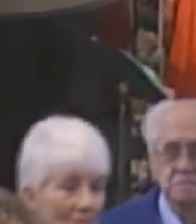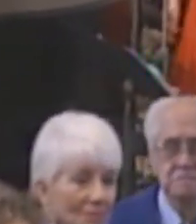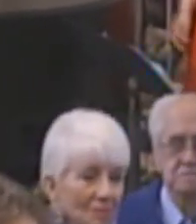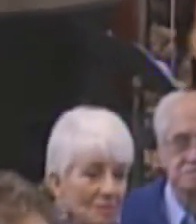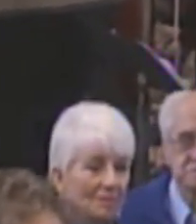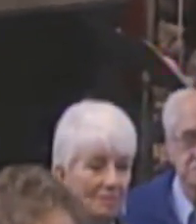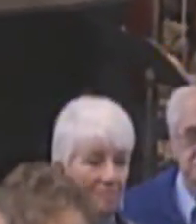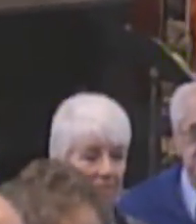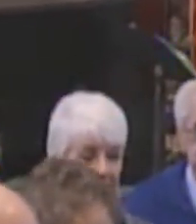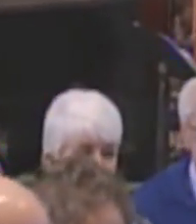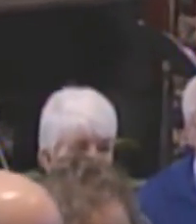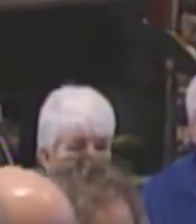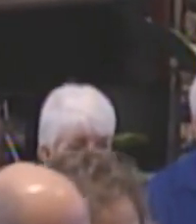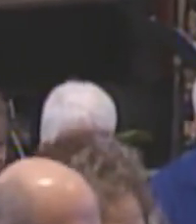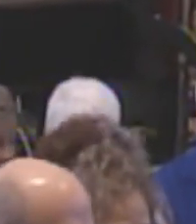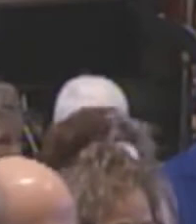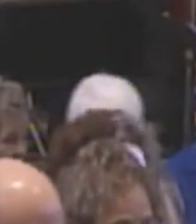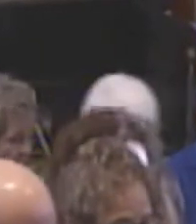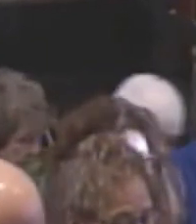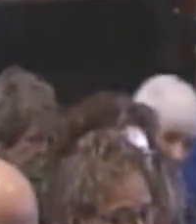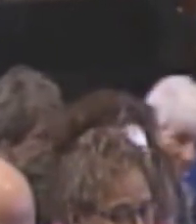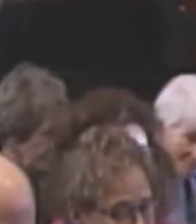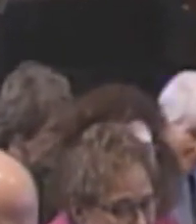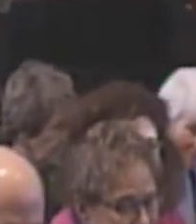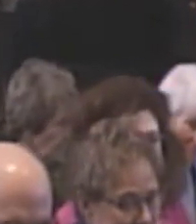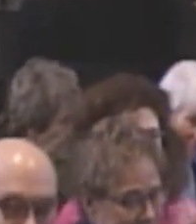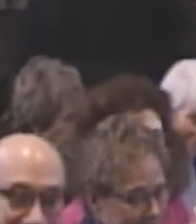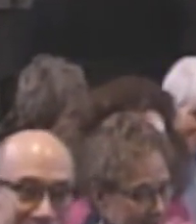We are walking in the light.